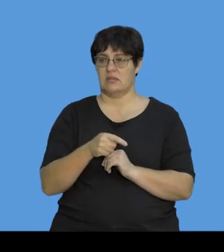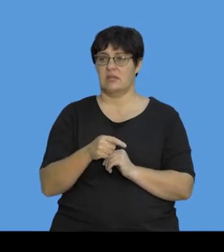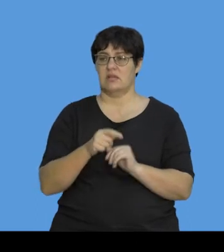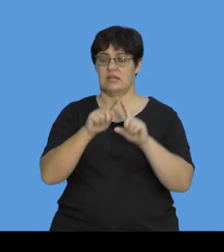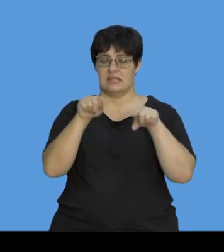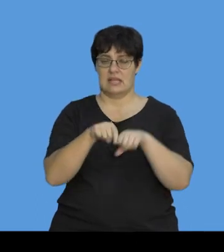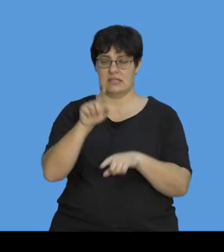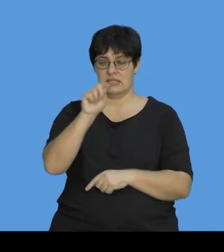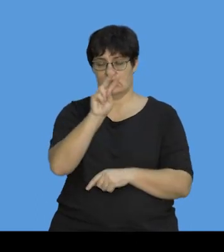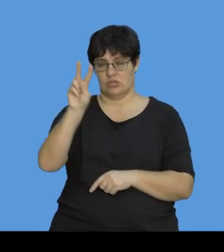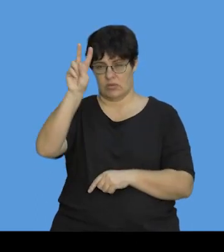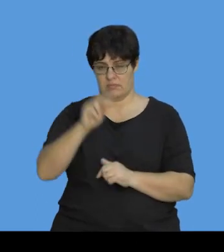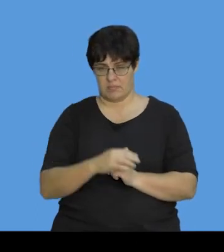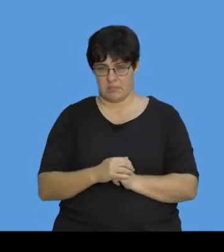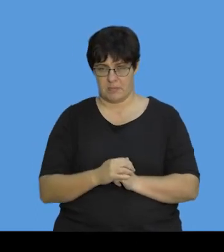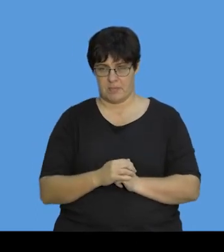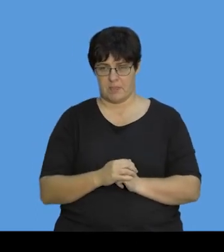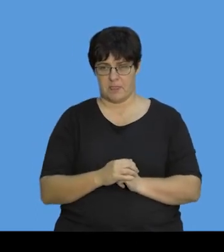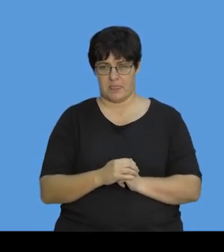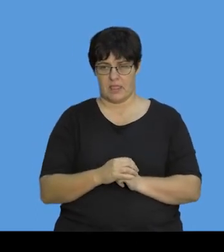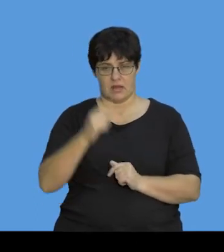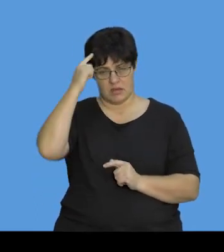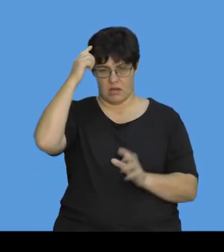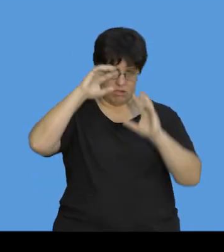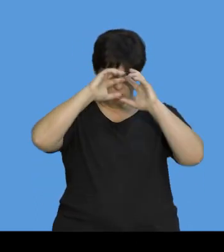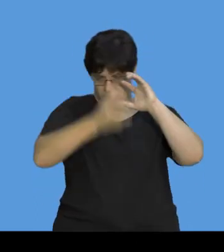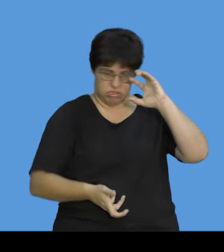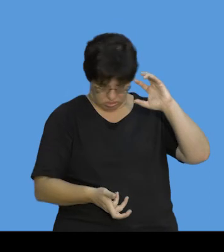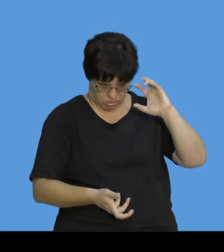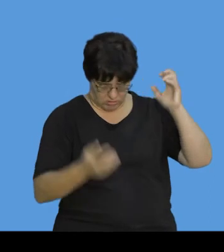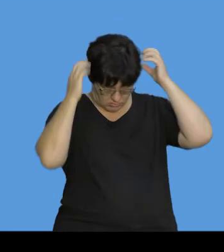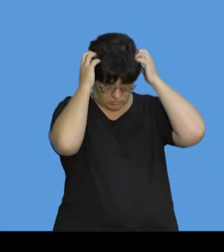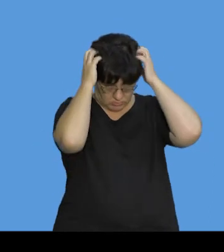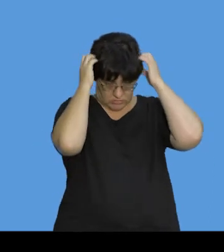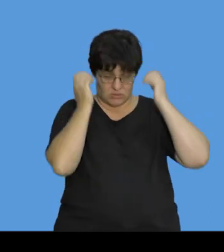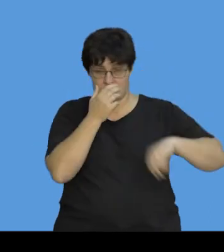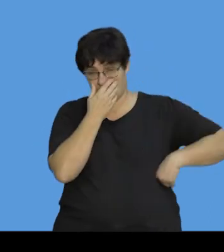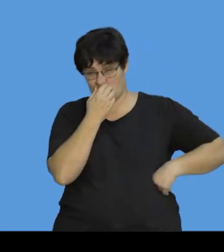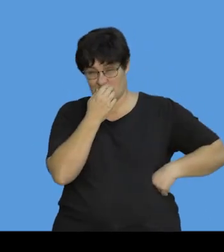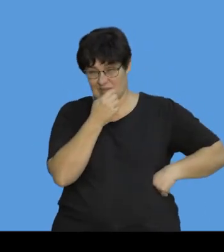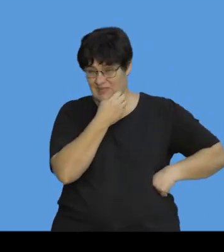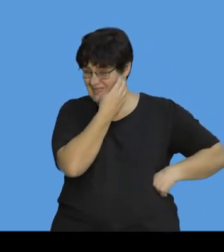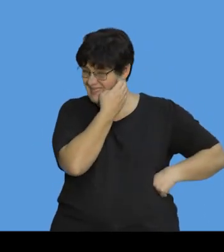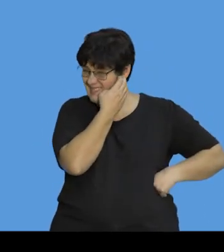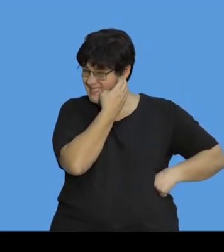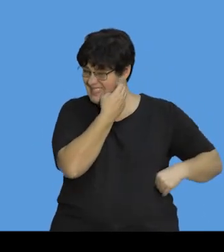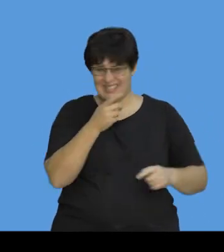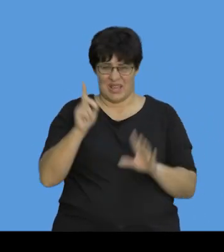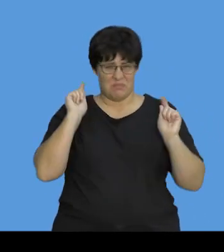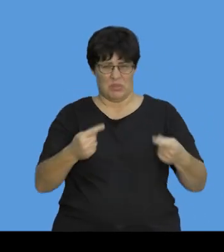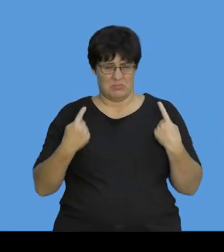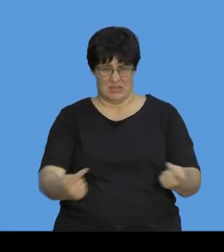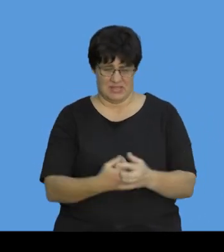squared. And right about now, the wheels fall off. Now we look at this and we go,